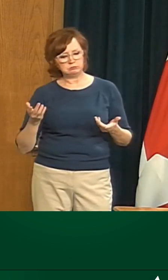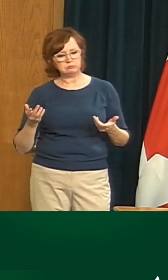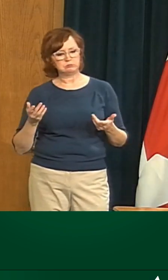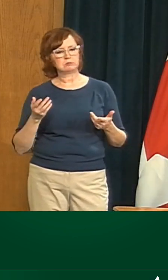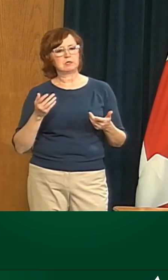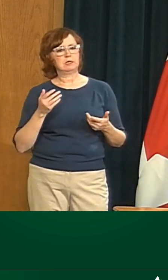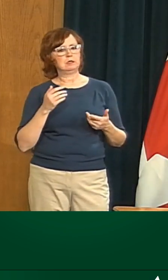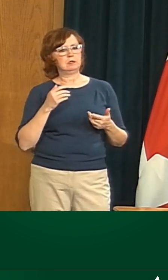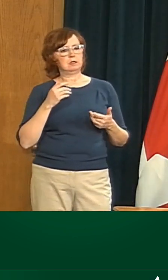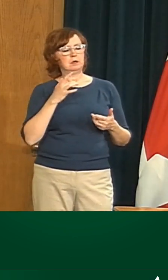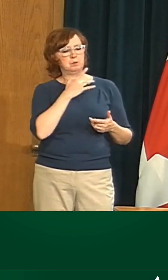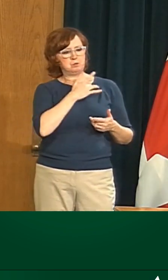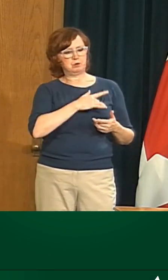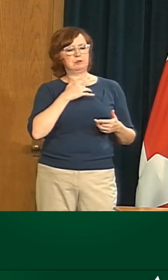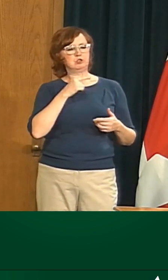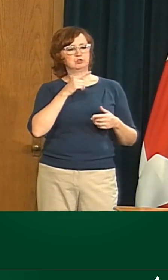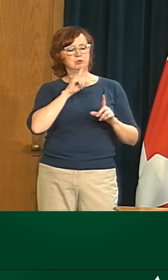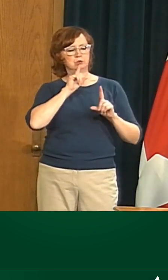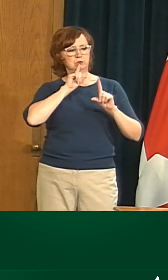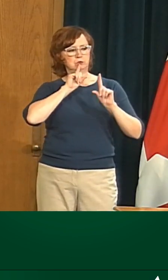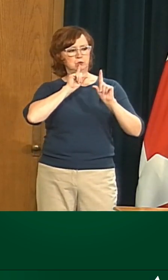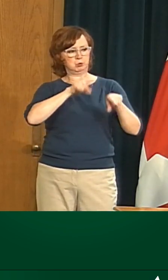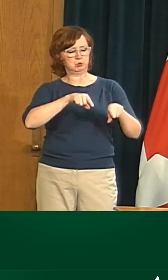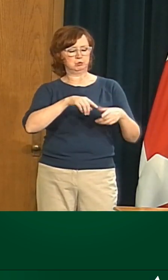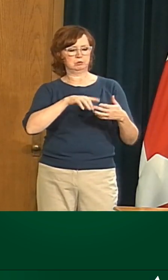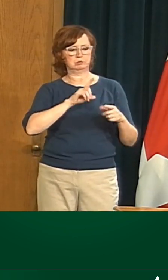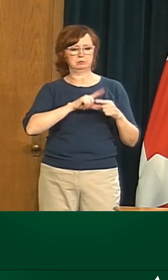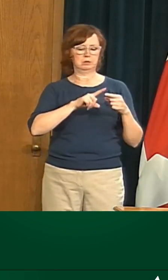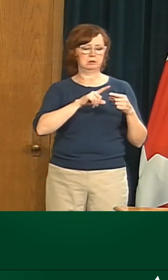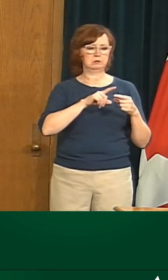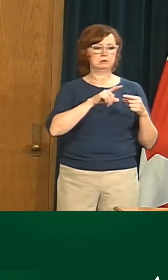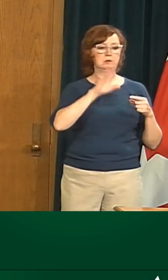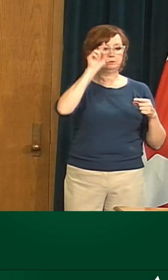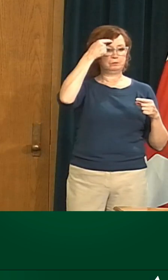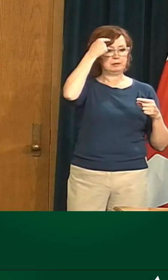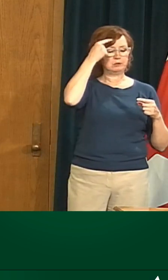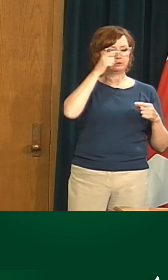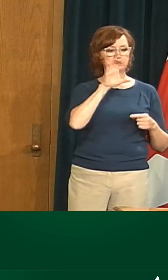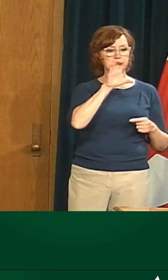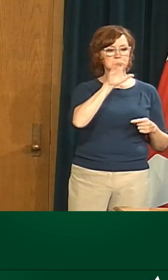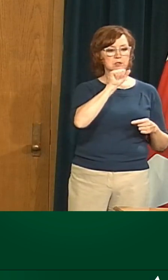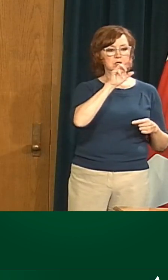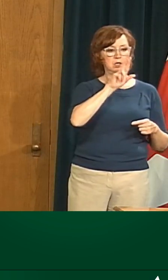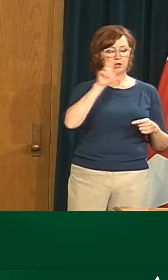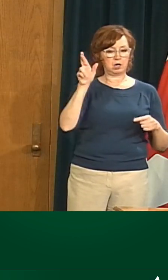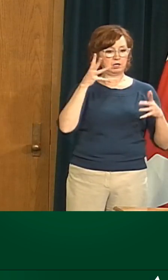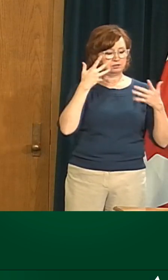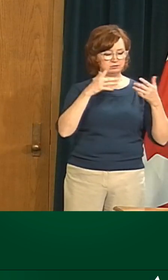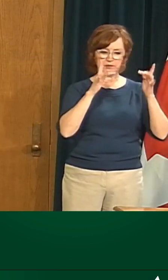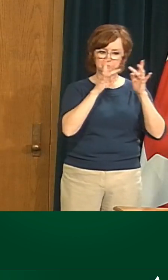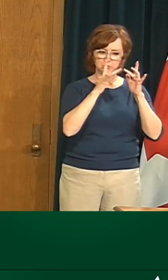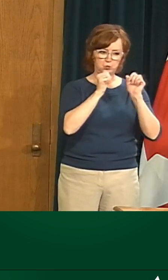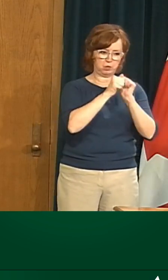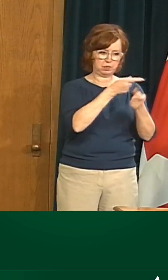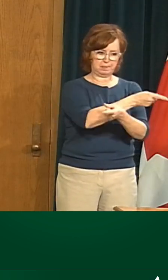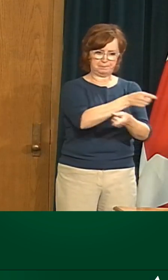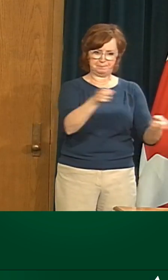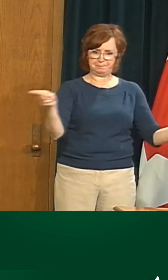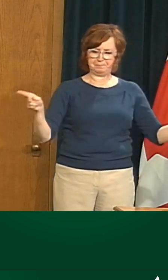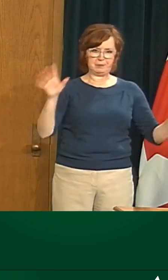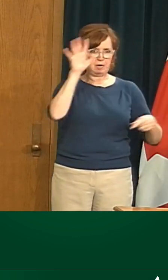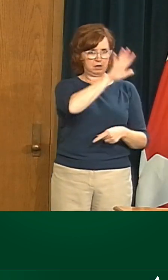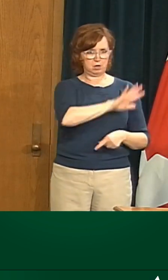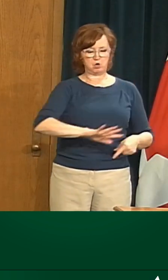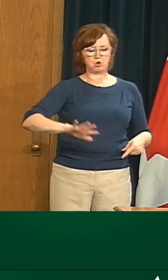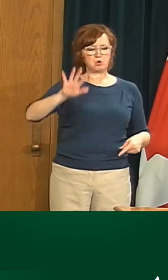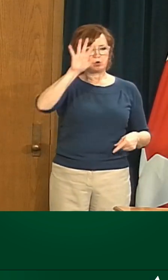Minister Carr has been in touch with municipal leaders across this province. What began on a daily basis, then I believe went to